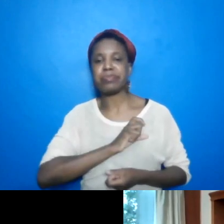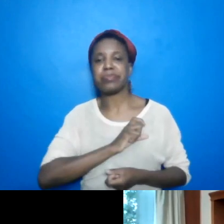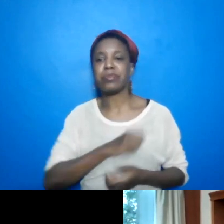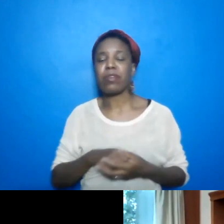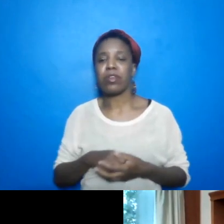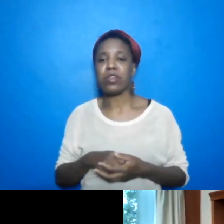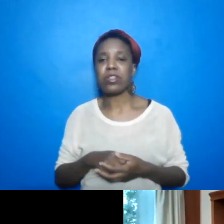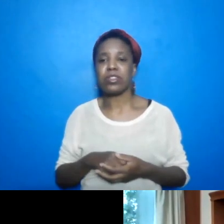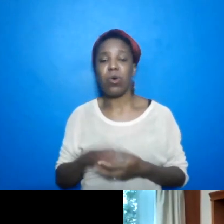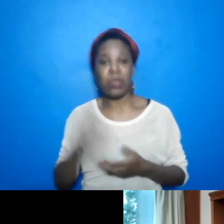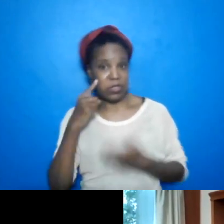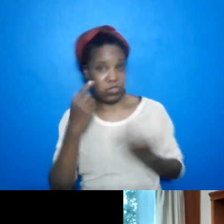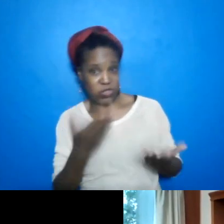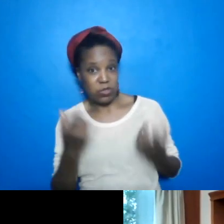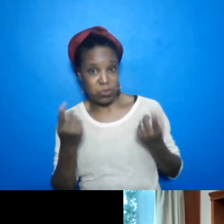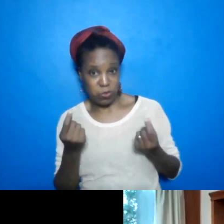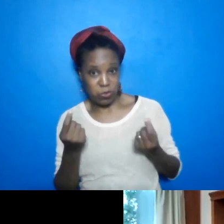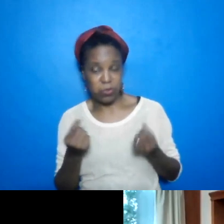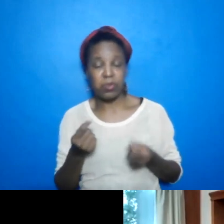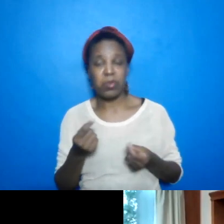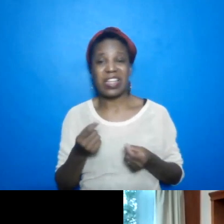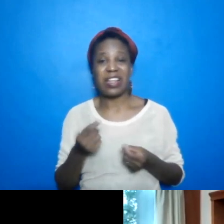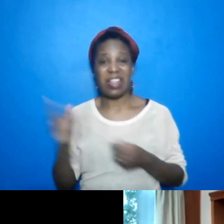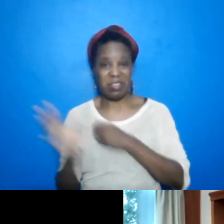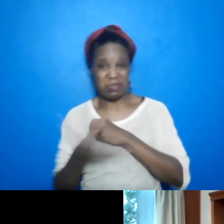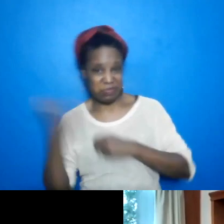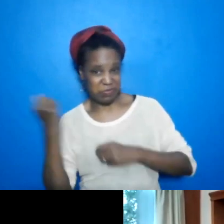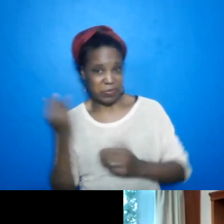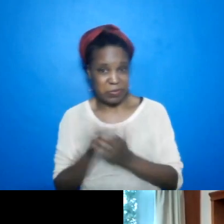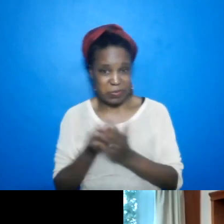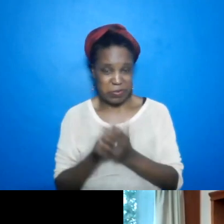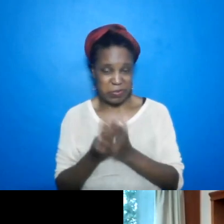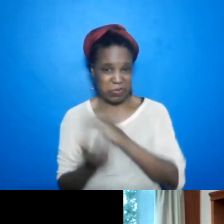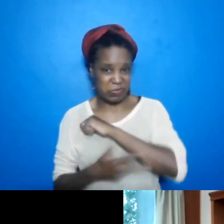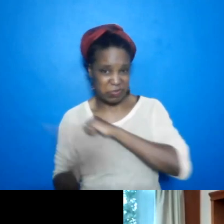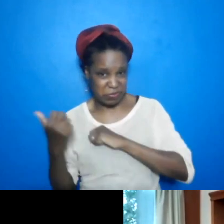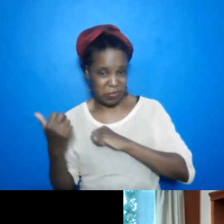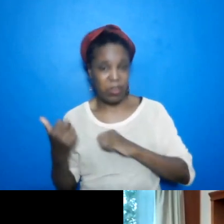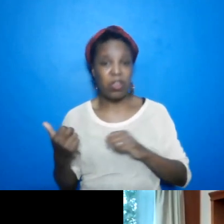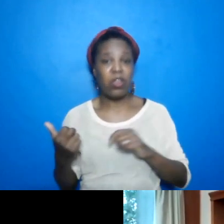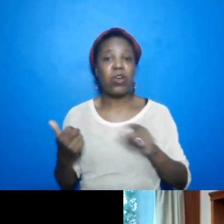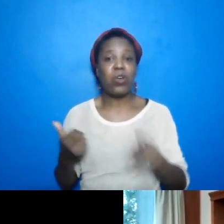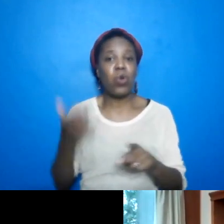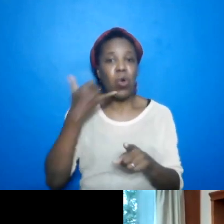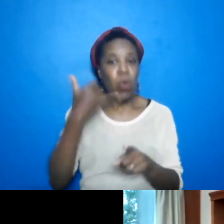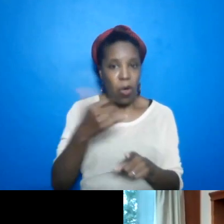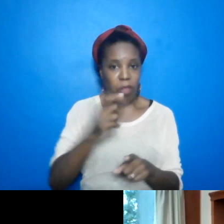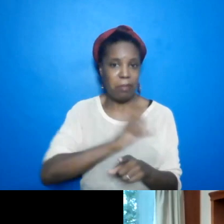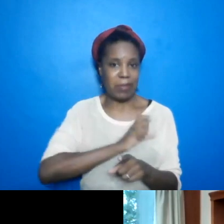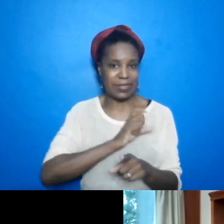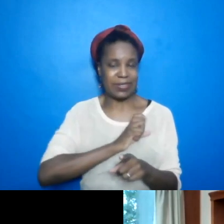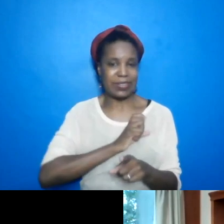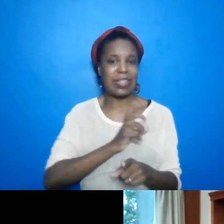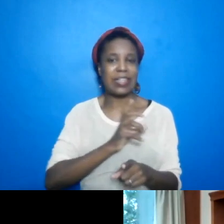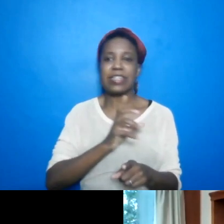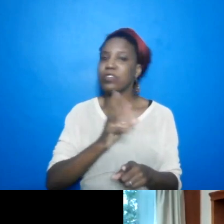Don't try to speak in English when the dispatcher asks you, because what that then will require is the dispatcher to